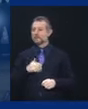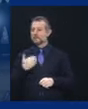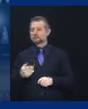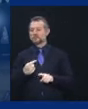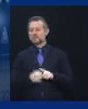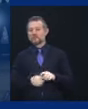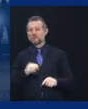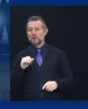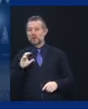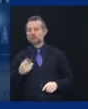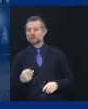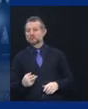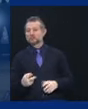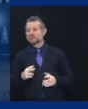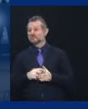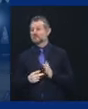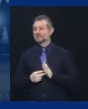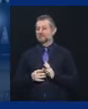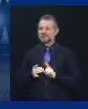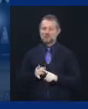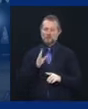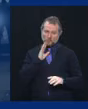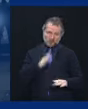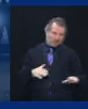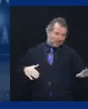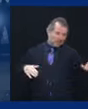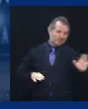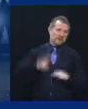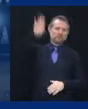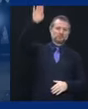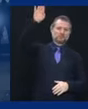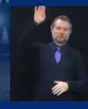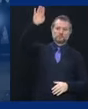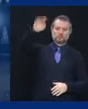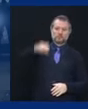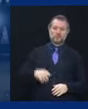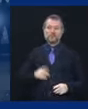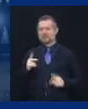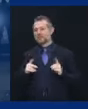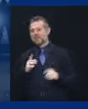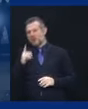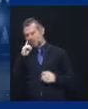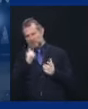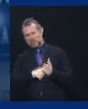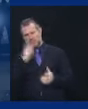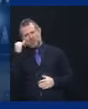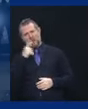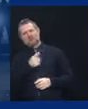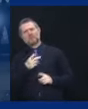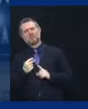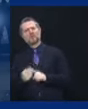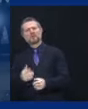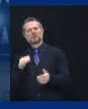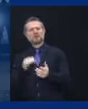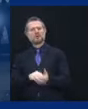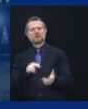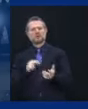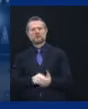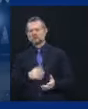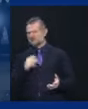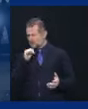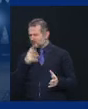this. And then you'll say, why didn't we vaccinate the nurses and doctors? There's a South African